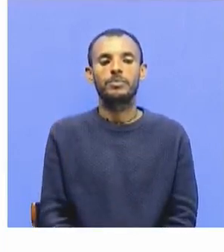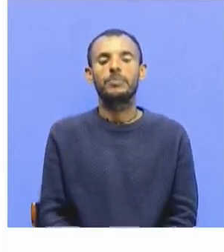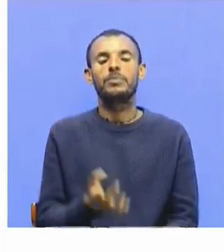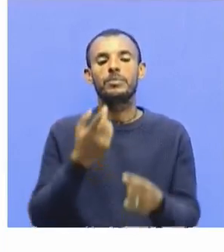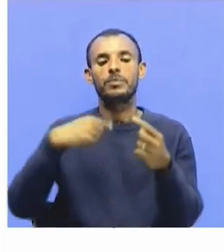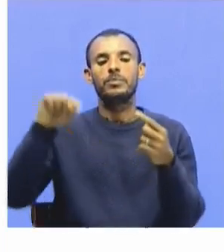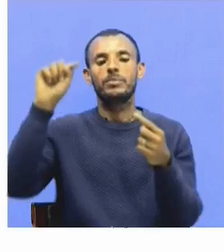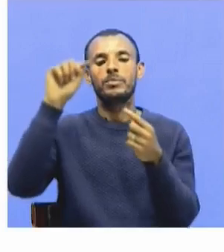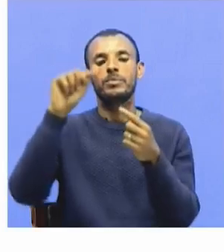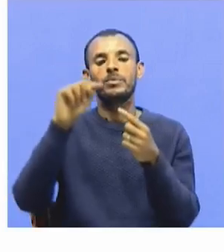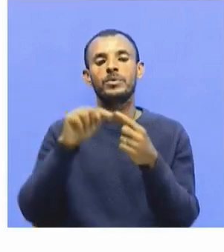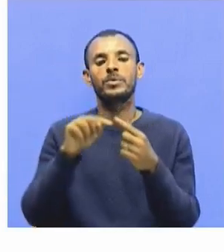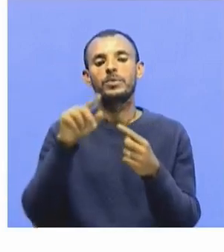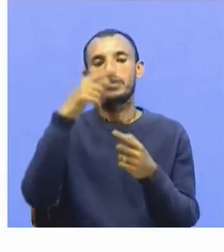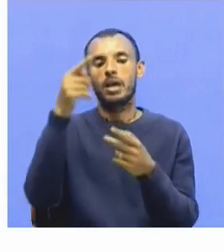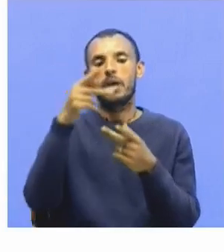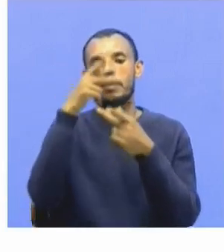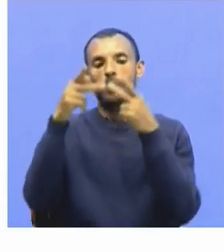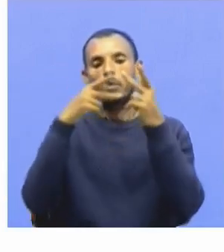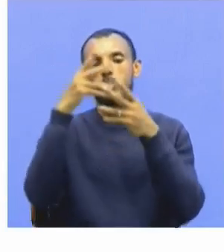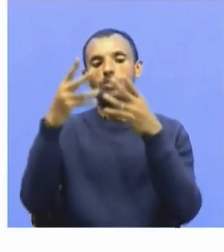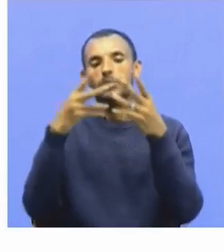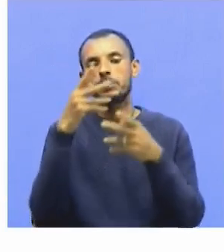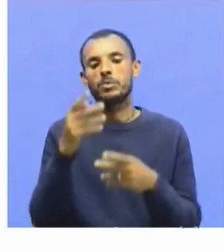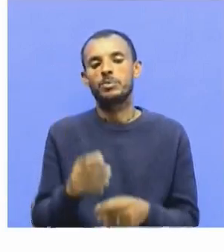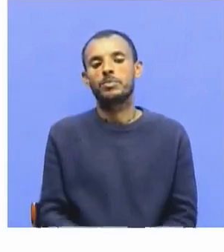to the zoo.